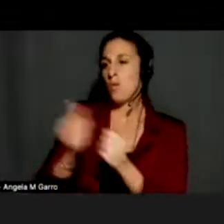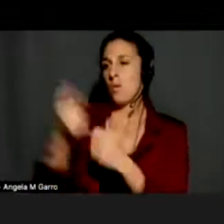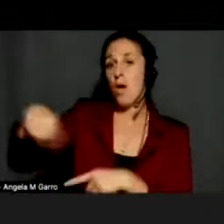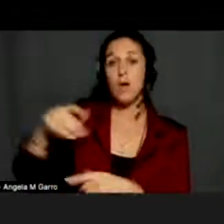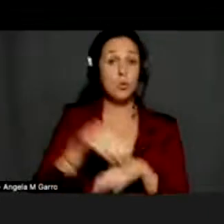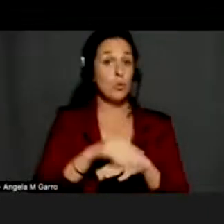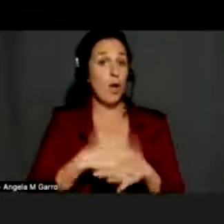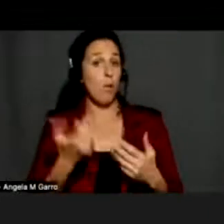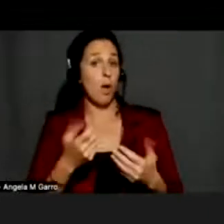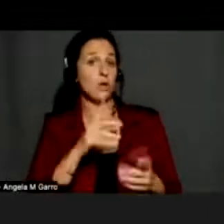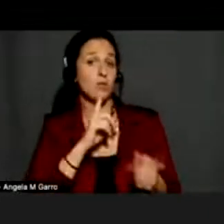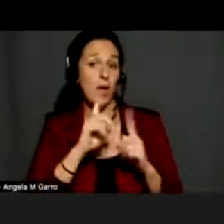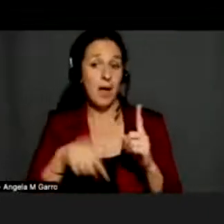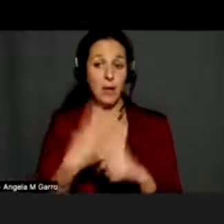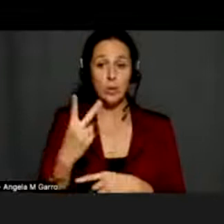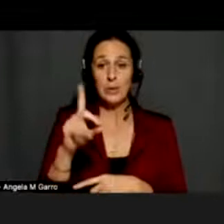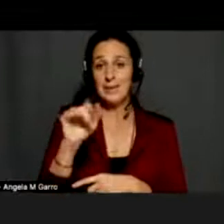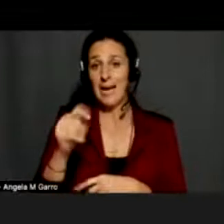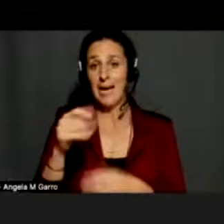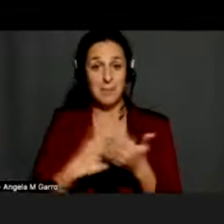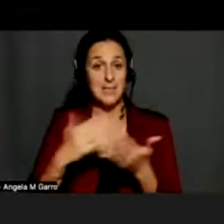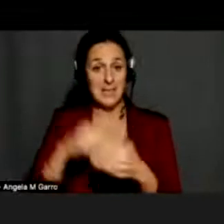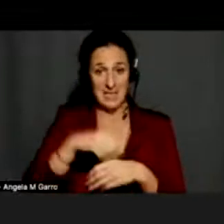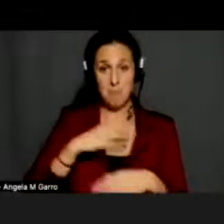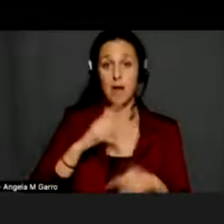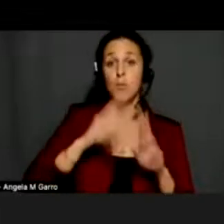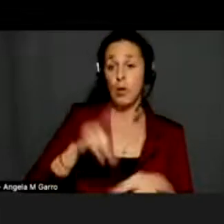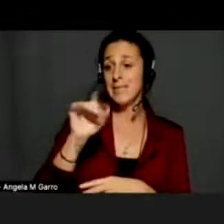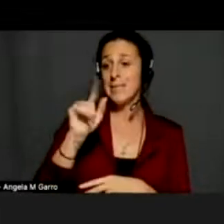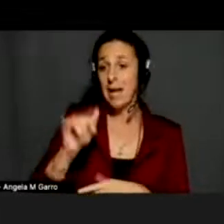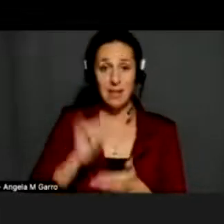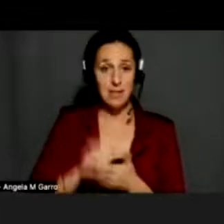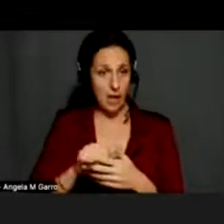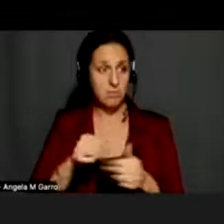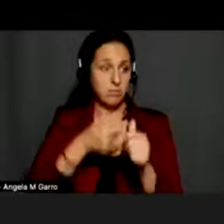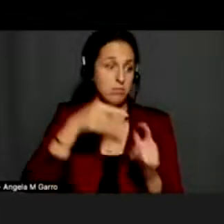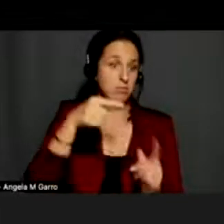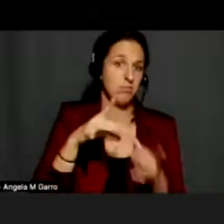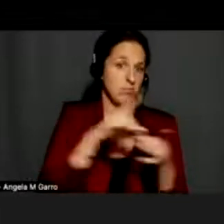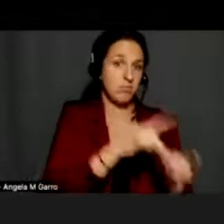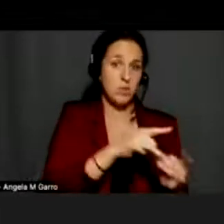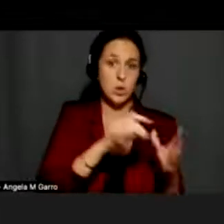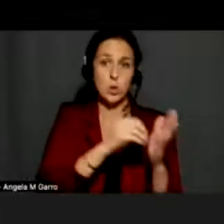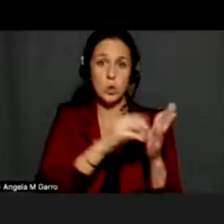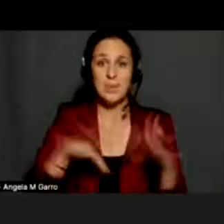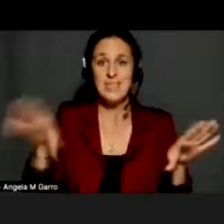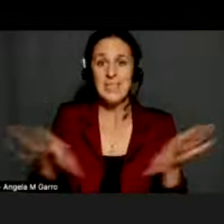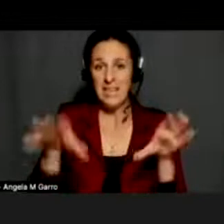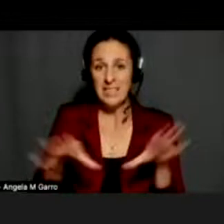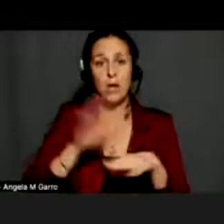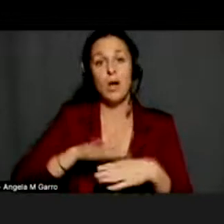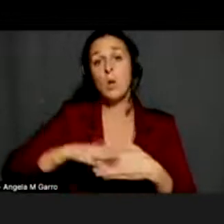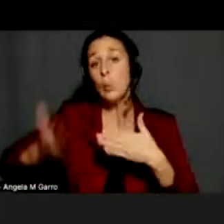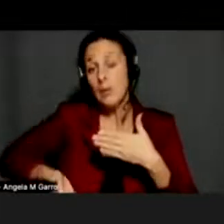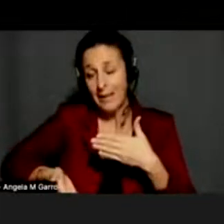talk about two data pieces in my report, and it is data that pertains to student activity on the